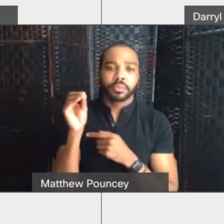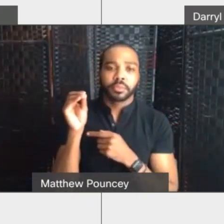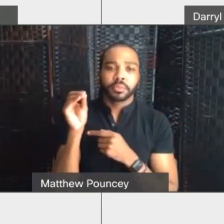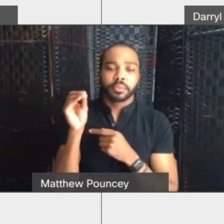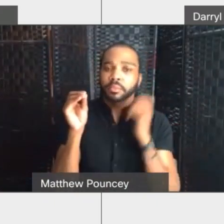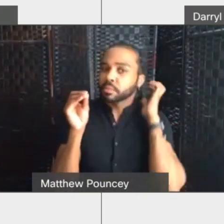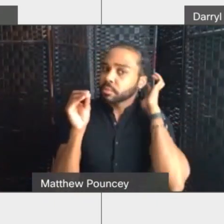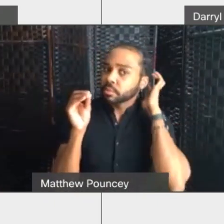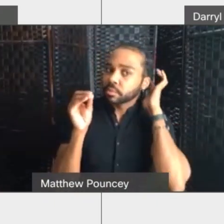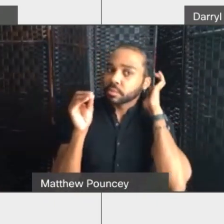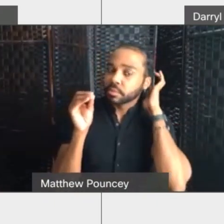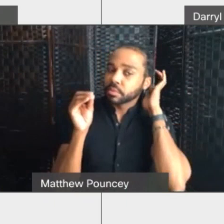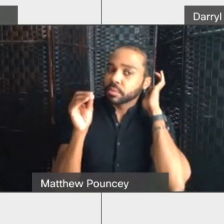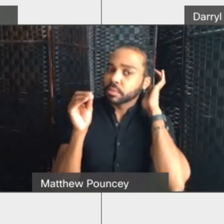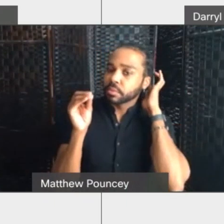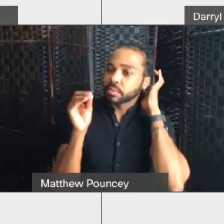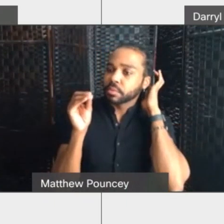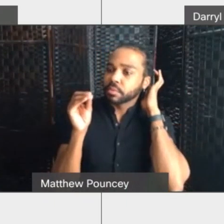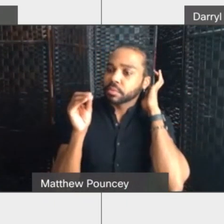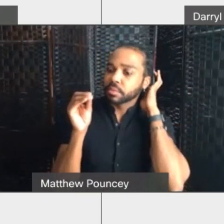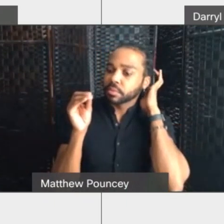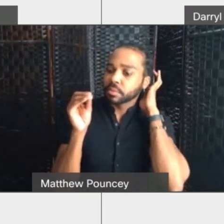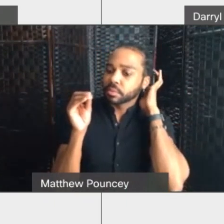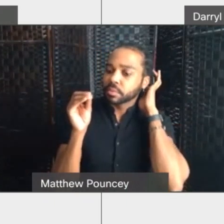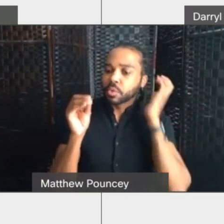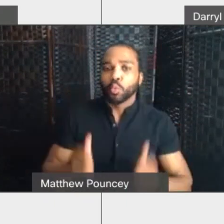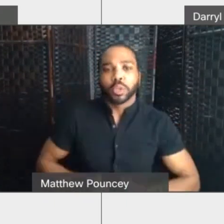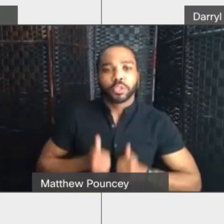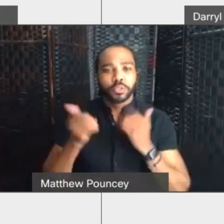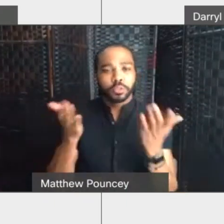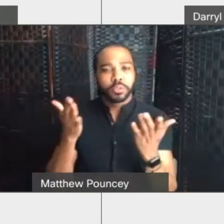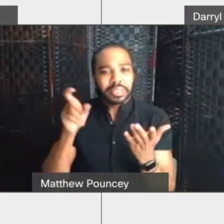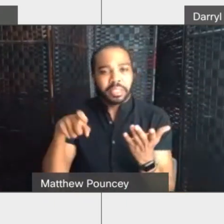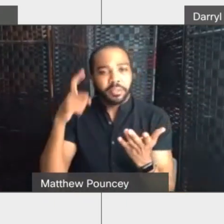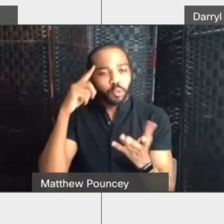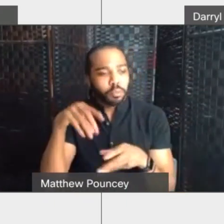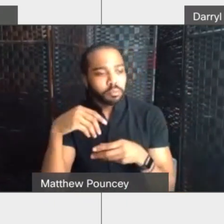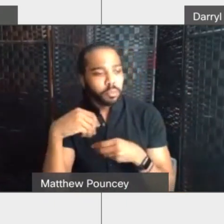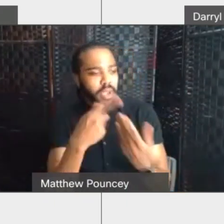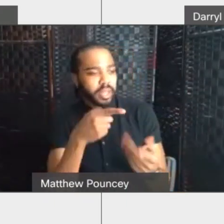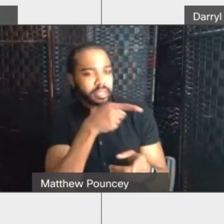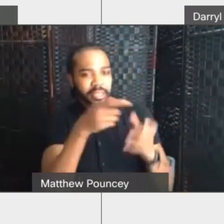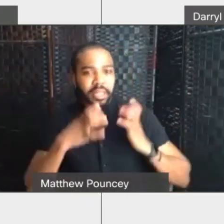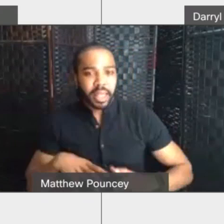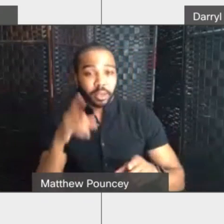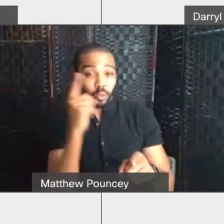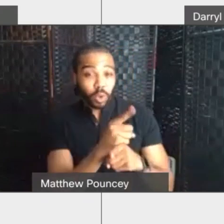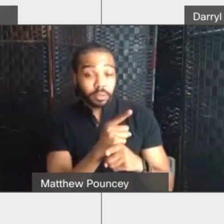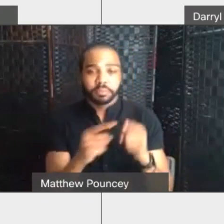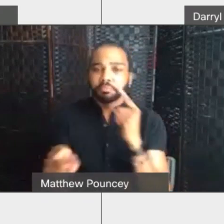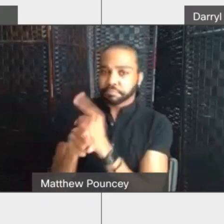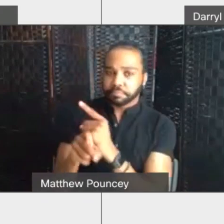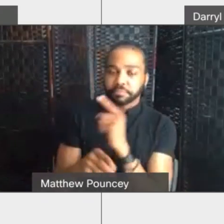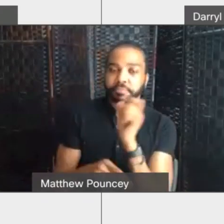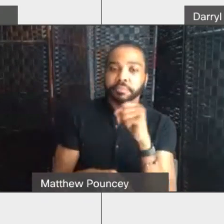the residential services that are needed to support the person to participate in the day service, correct? Correct. Okay,